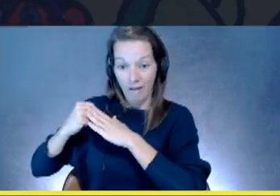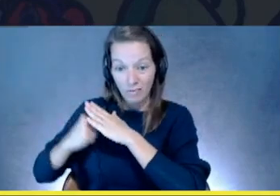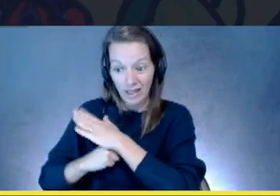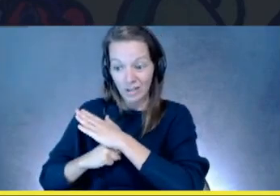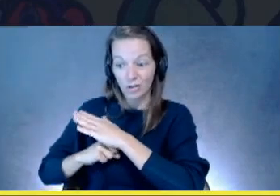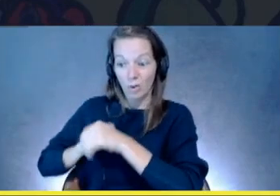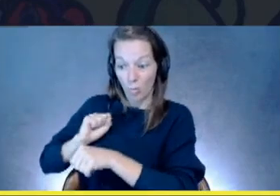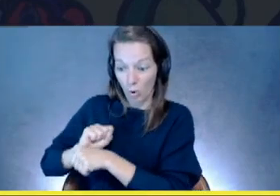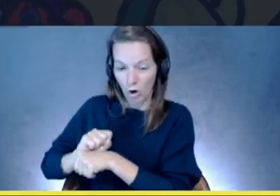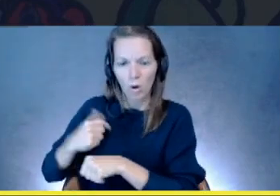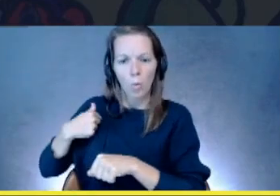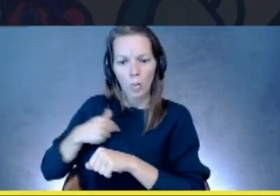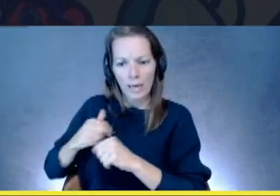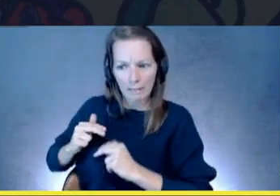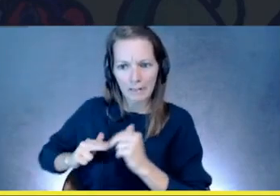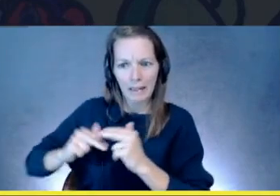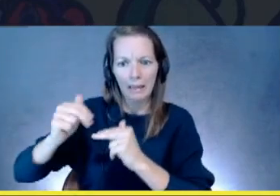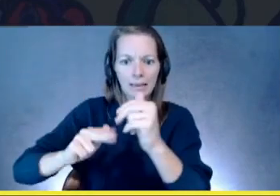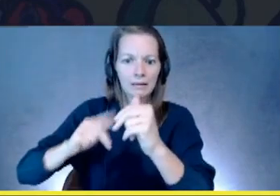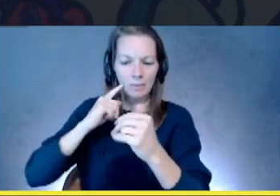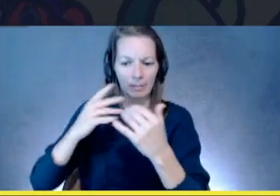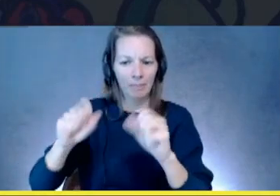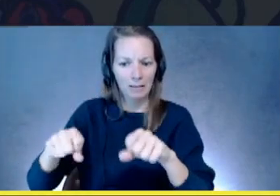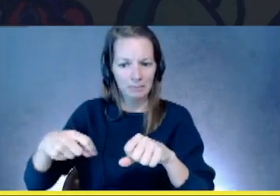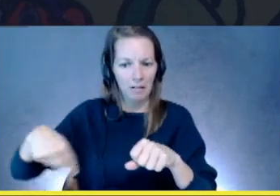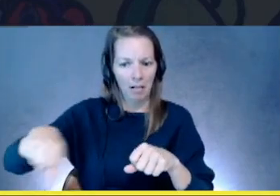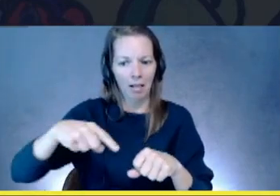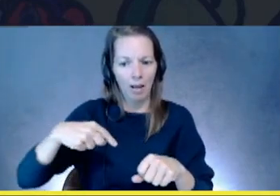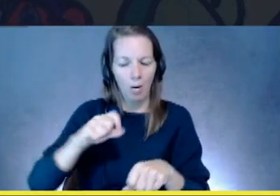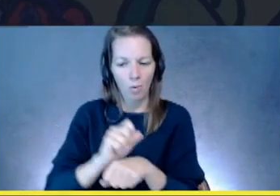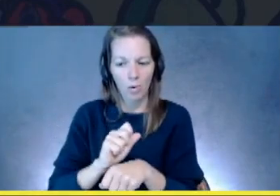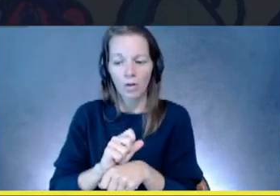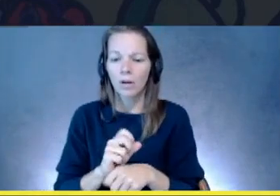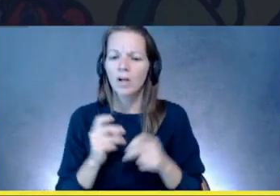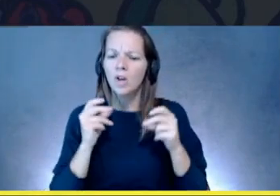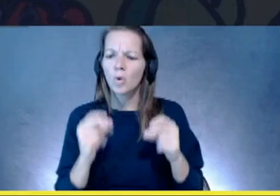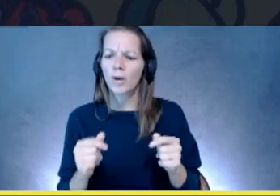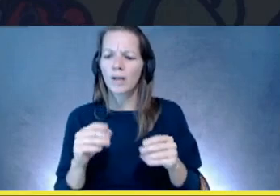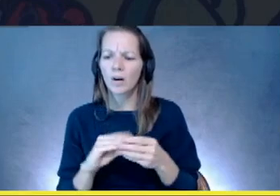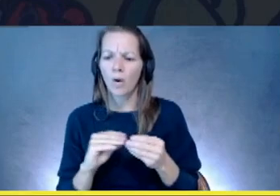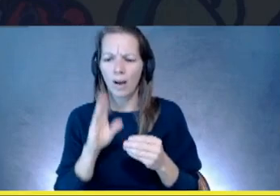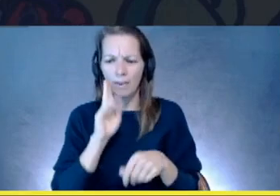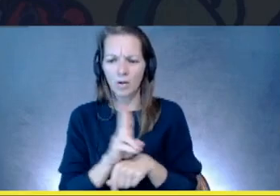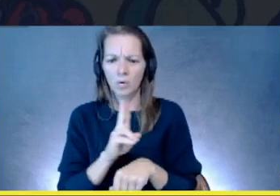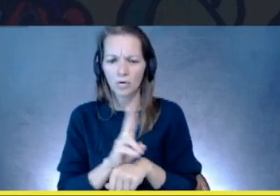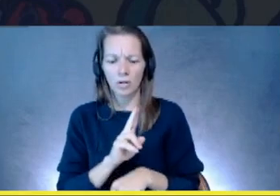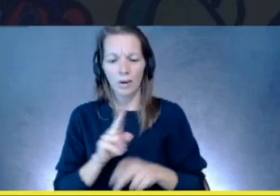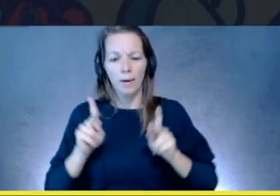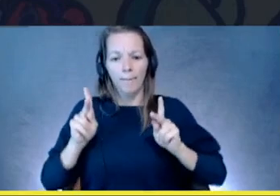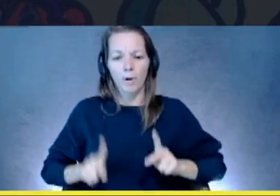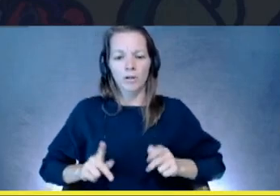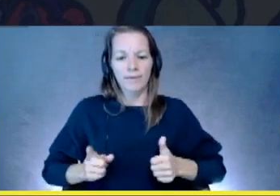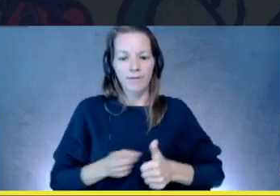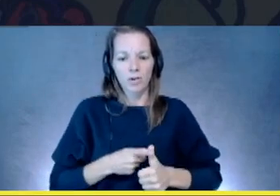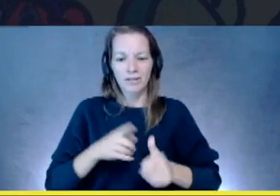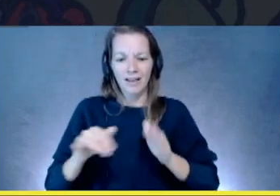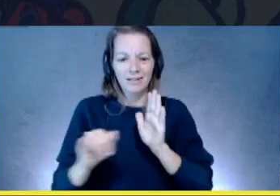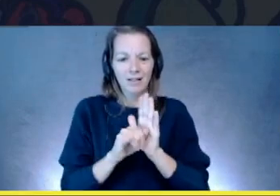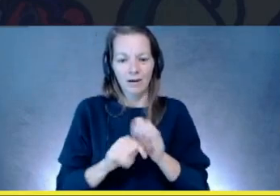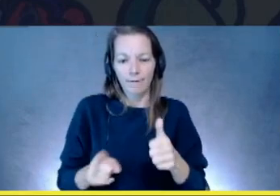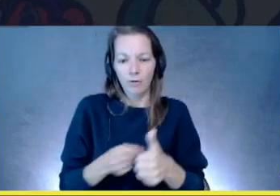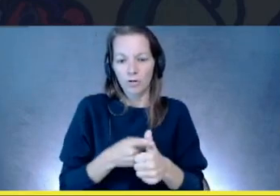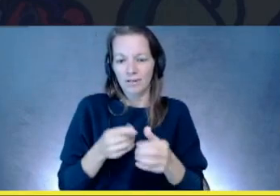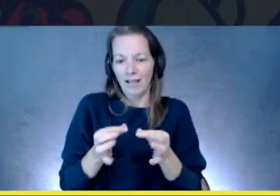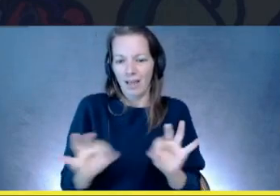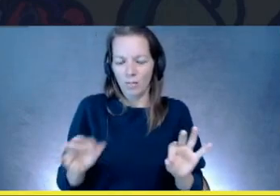be possible. I also want to make a quick note before I begin that I'm going to use both person first and identity first language and switch